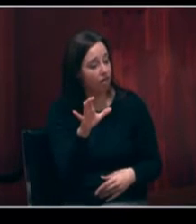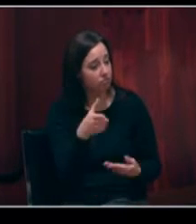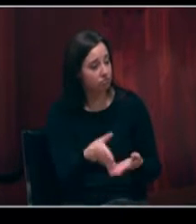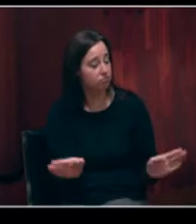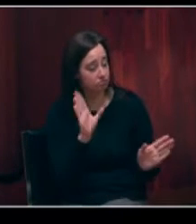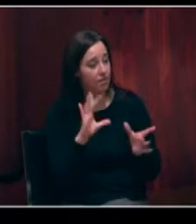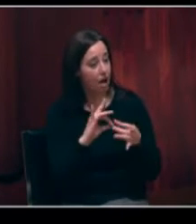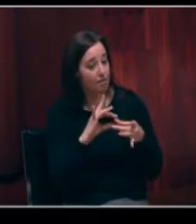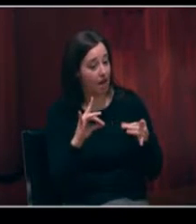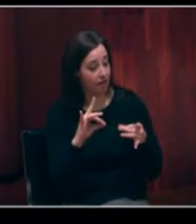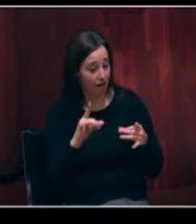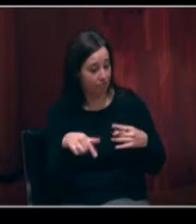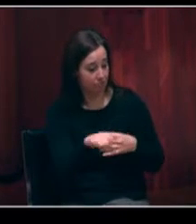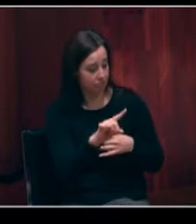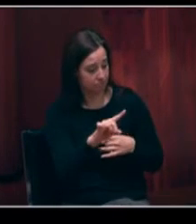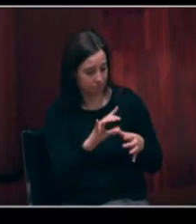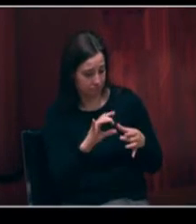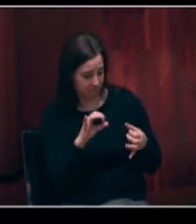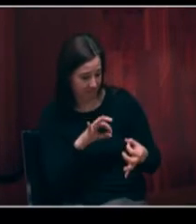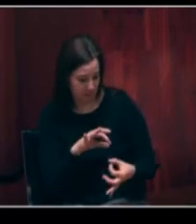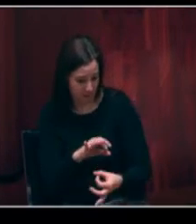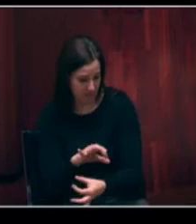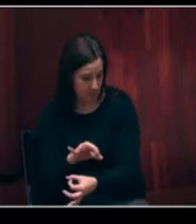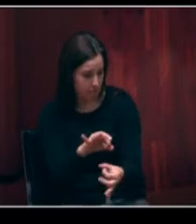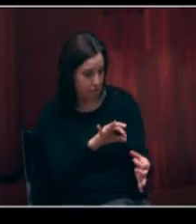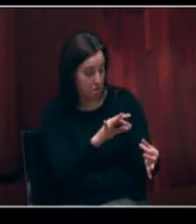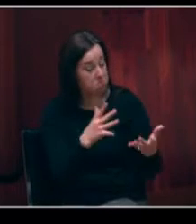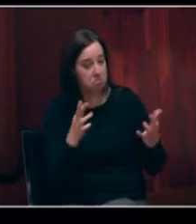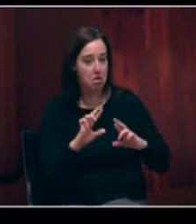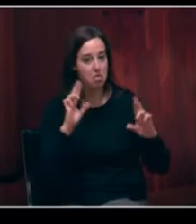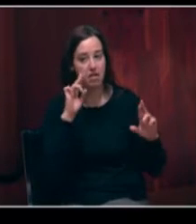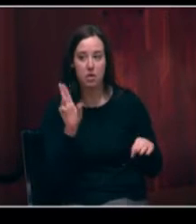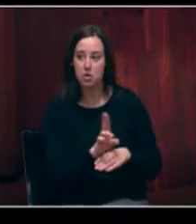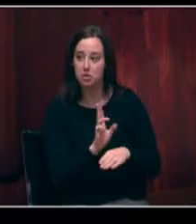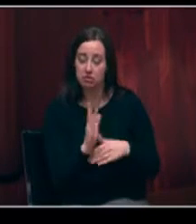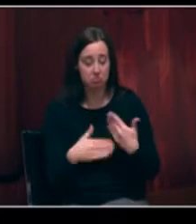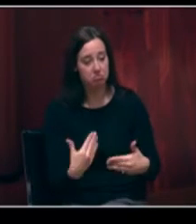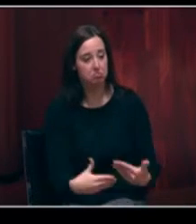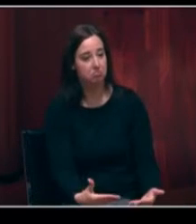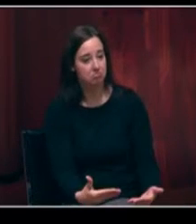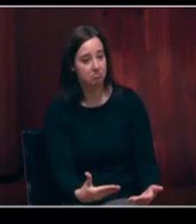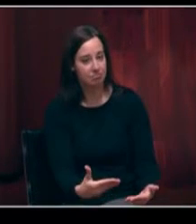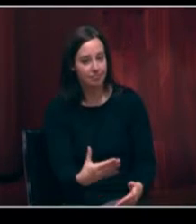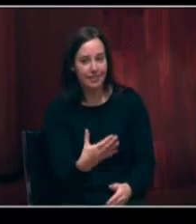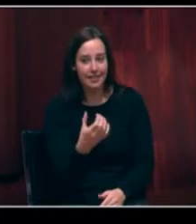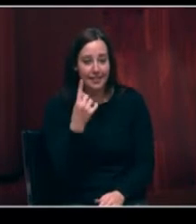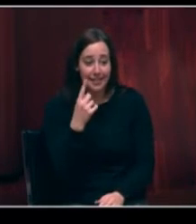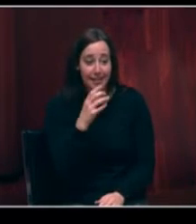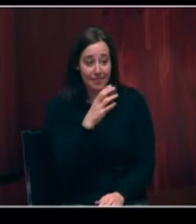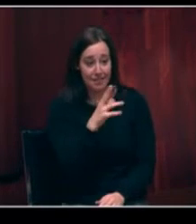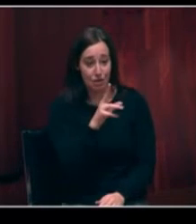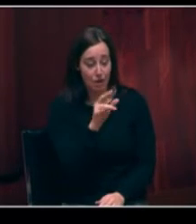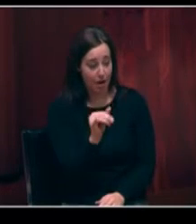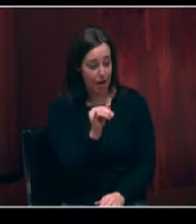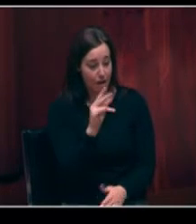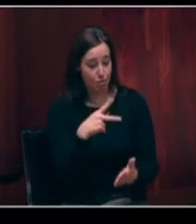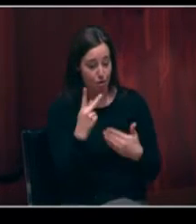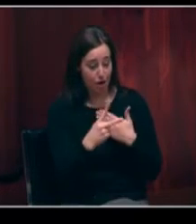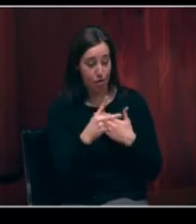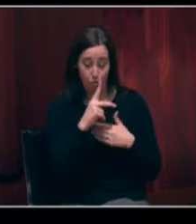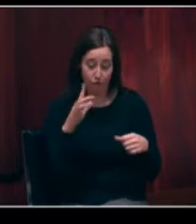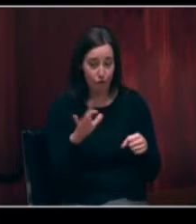agencies, all in reaction to incidents that hit the government. Believe me that if the CUI program were fully implemented, the folks in the room who